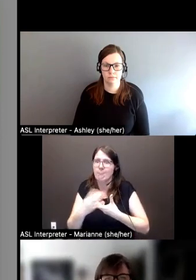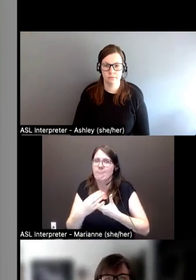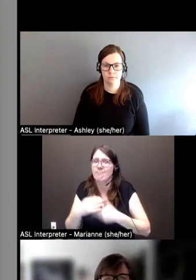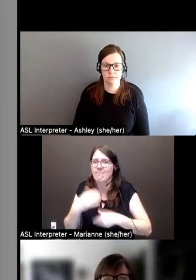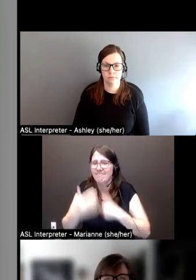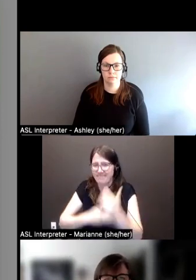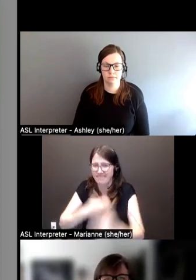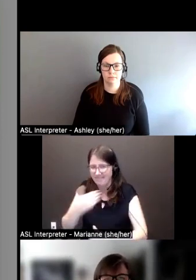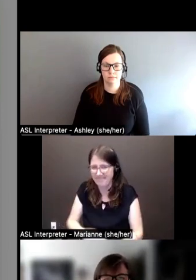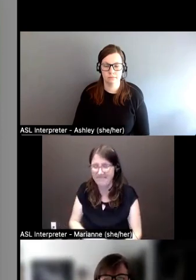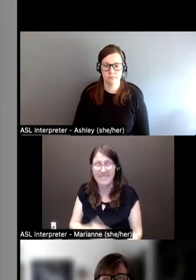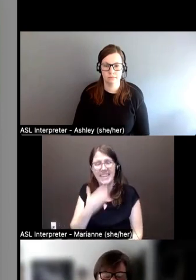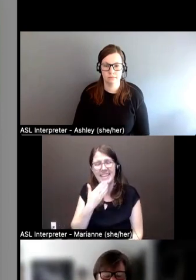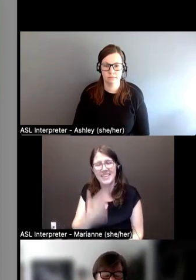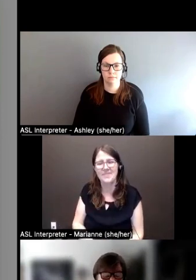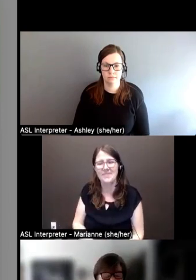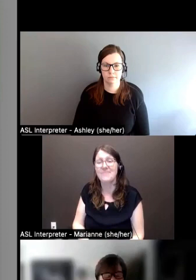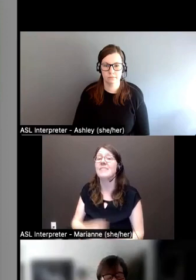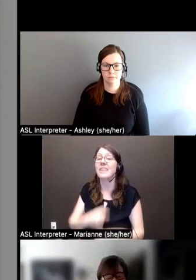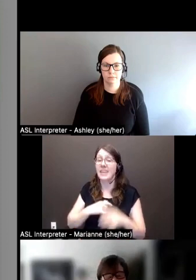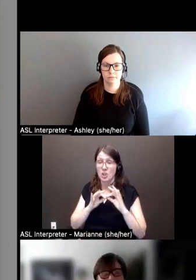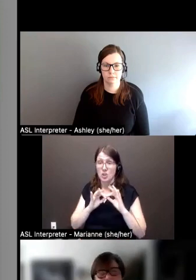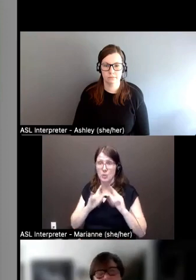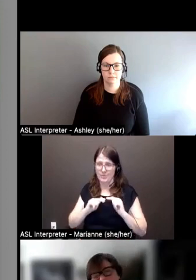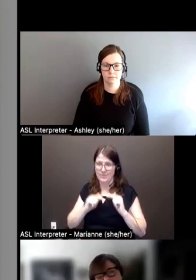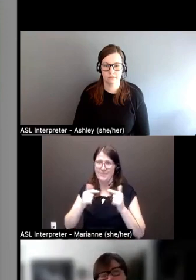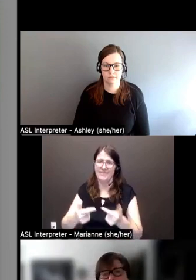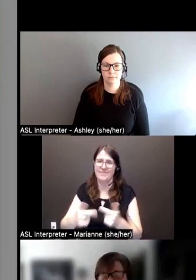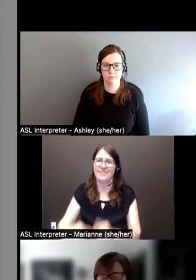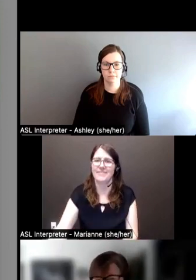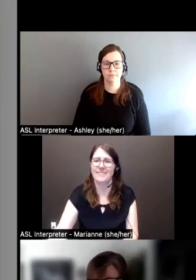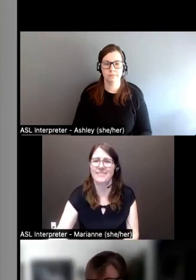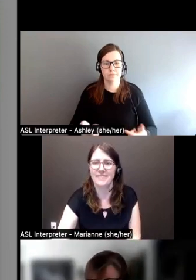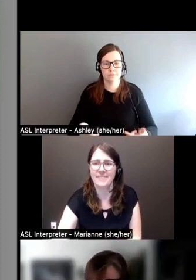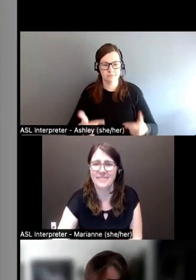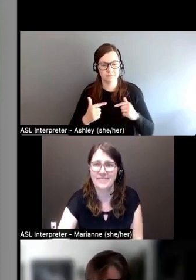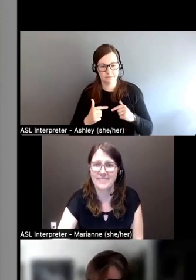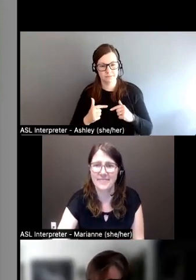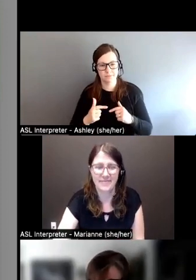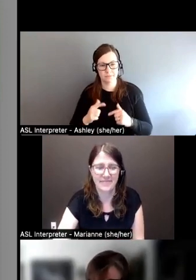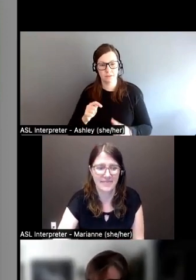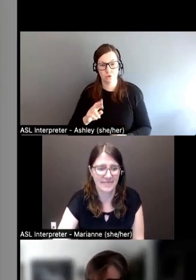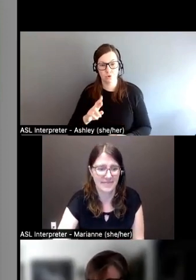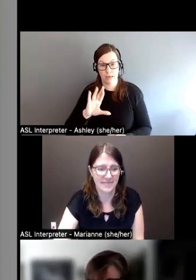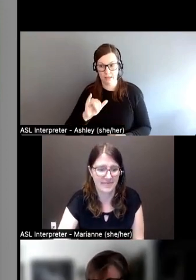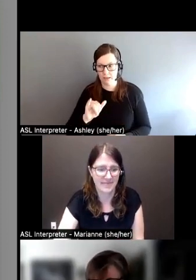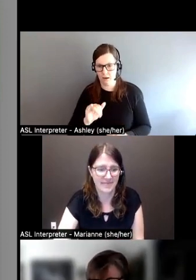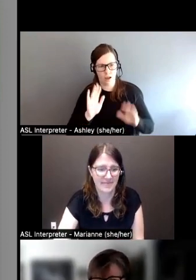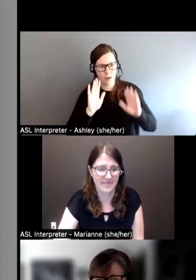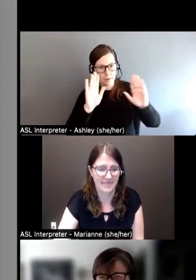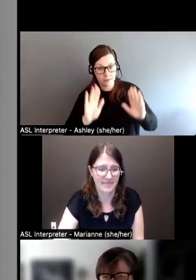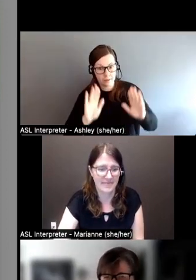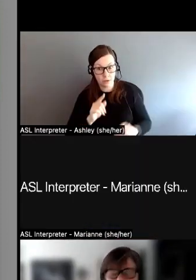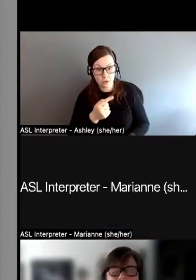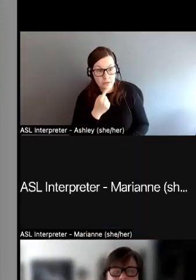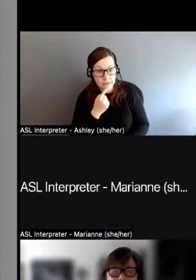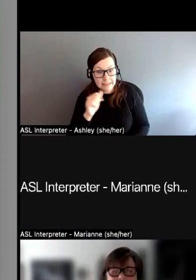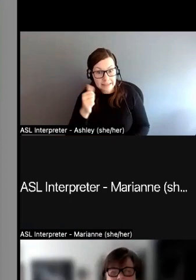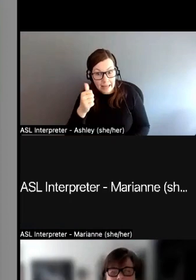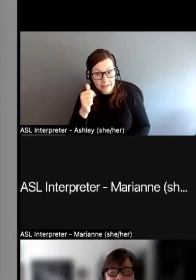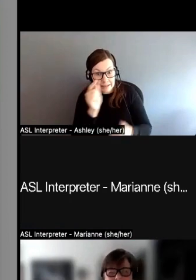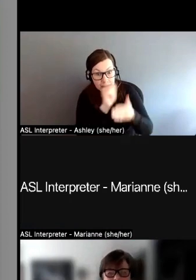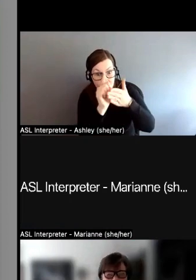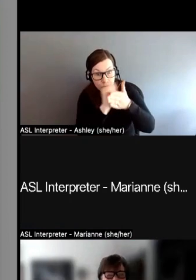Thank you. That's amazing, Maxine. Did you say 10 a week? Yep, I can do 10 per